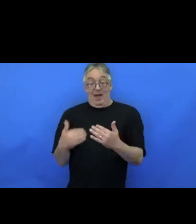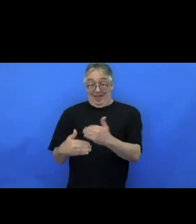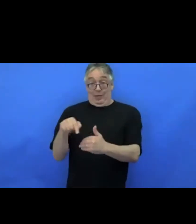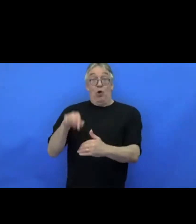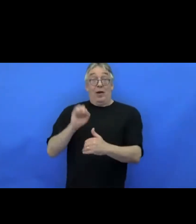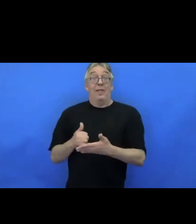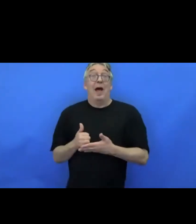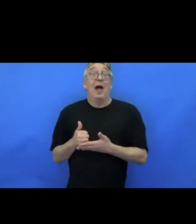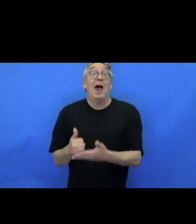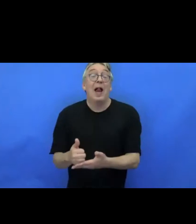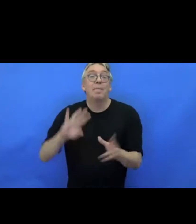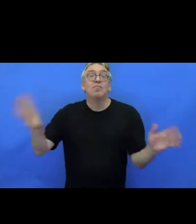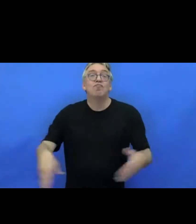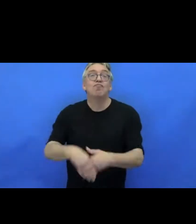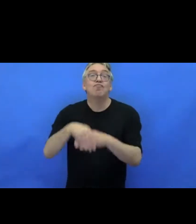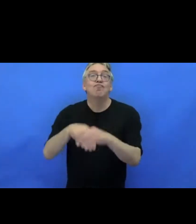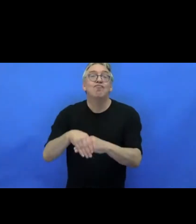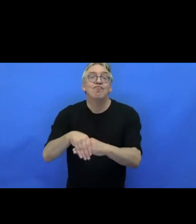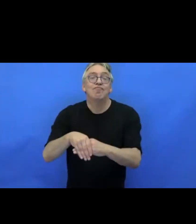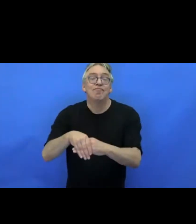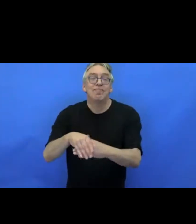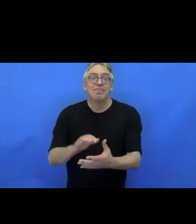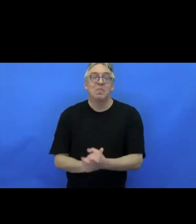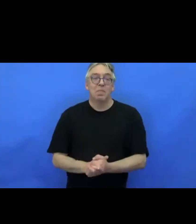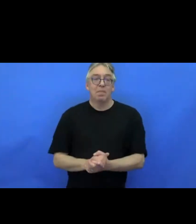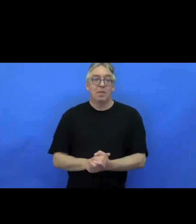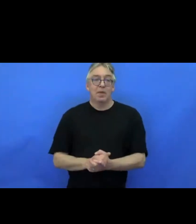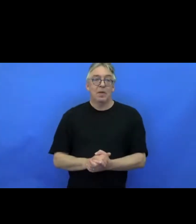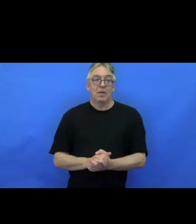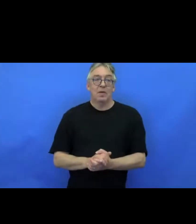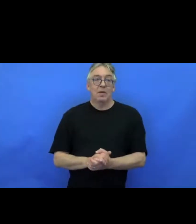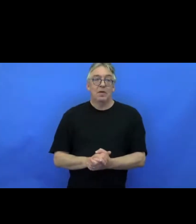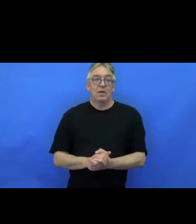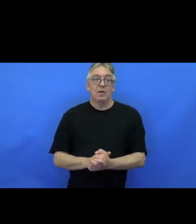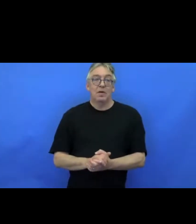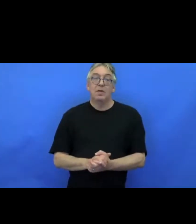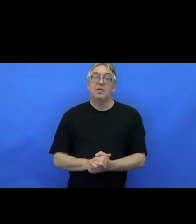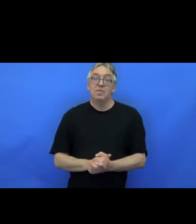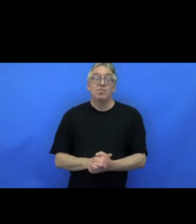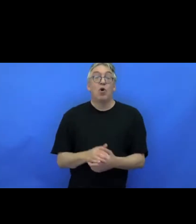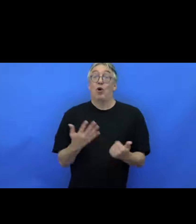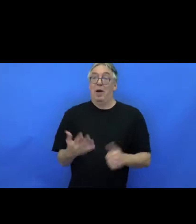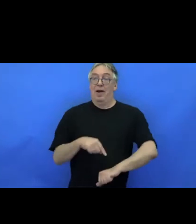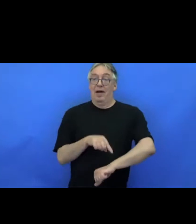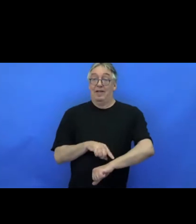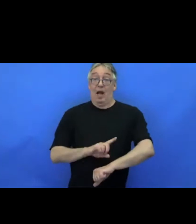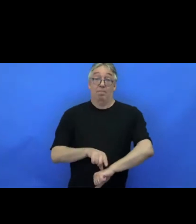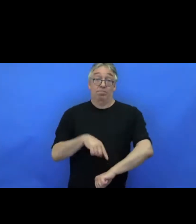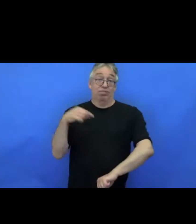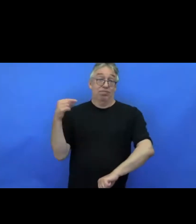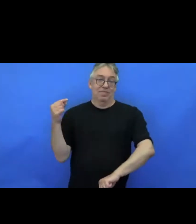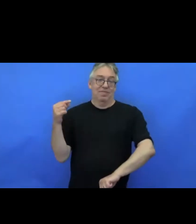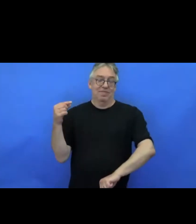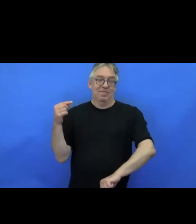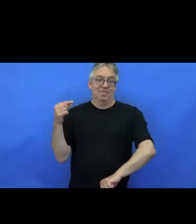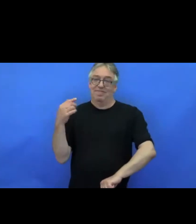we don't carry into the discussions our own political point of view. So I know time is running out. I want to go back